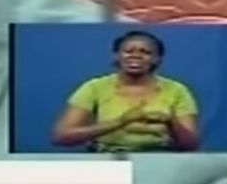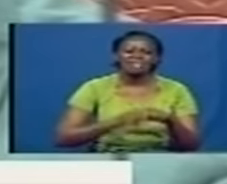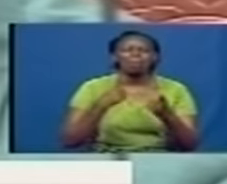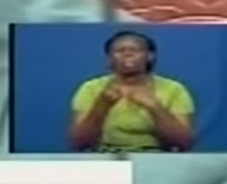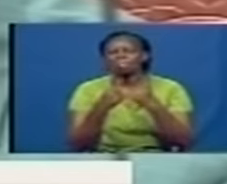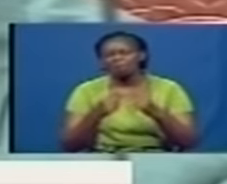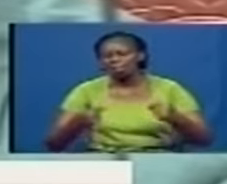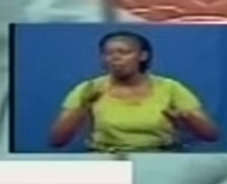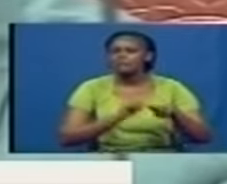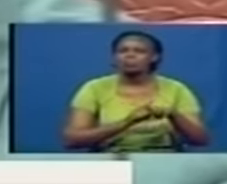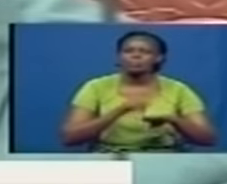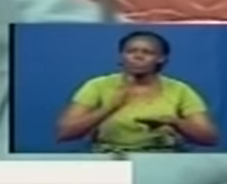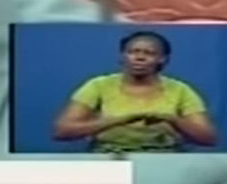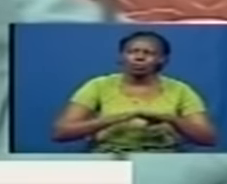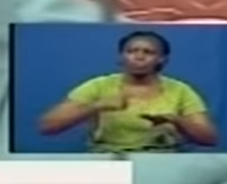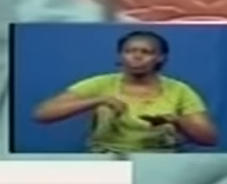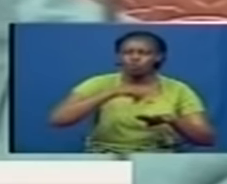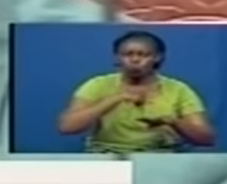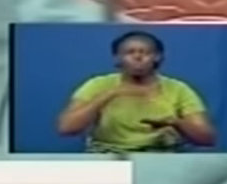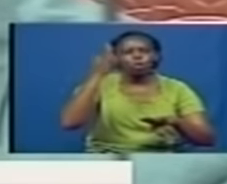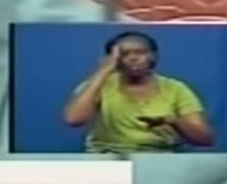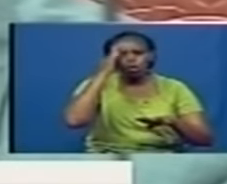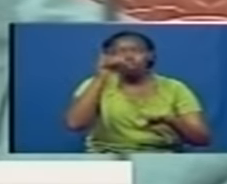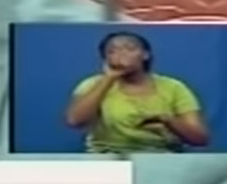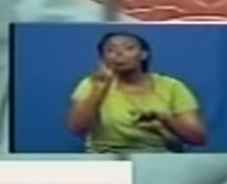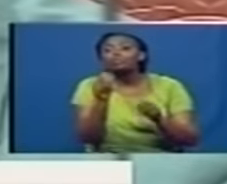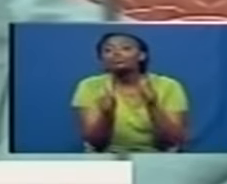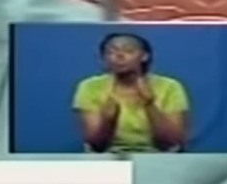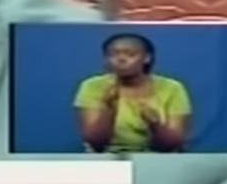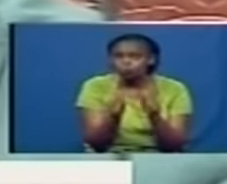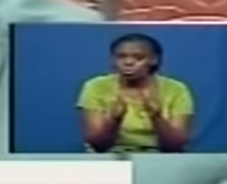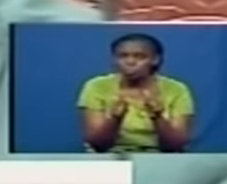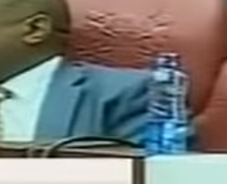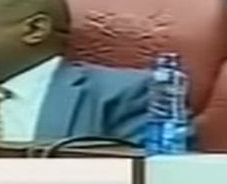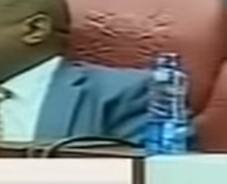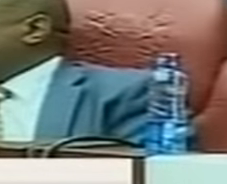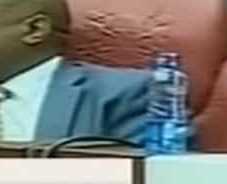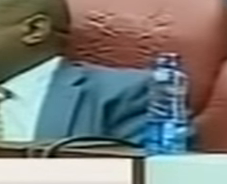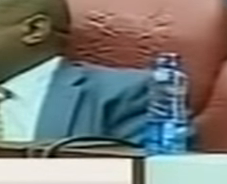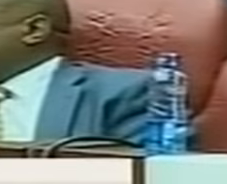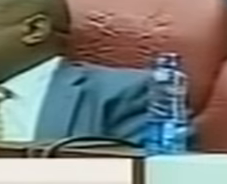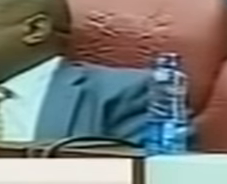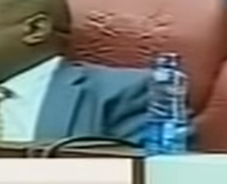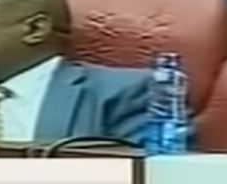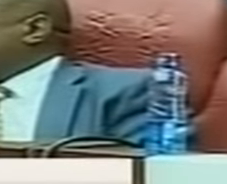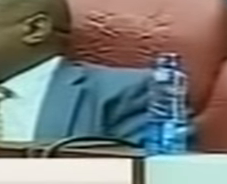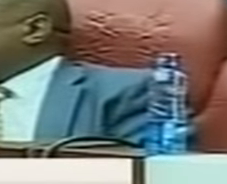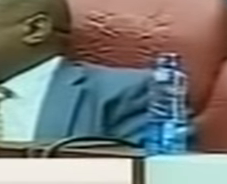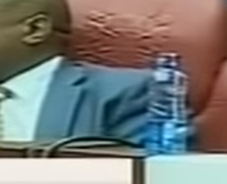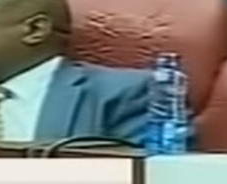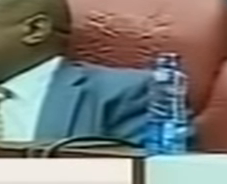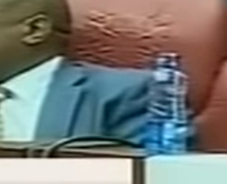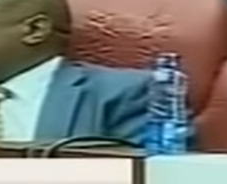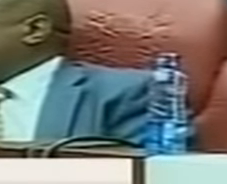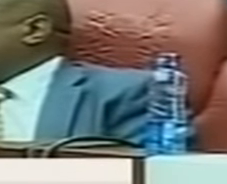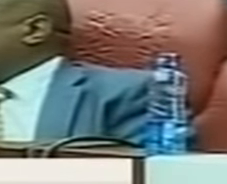county assembly's legal counsel, Mbudhi Gedenji, read out 25 accusations leveled against Wa Iria, among them abuse of office and gross violation